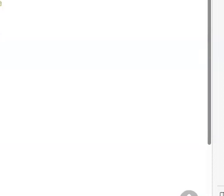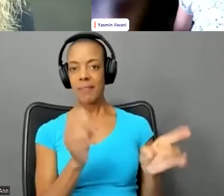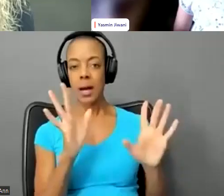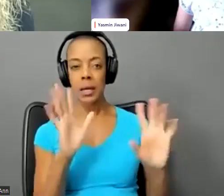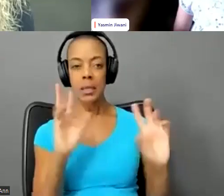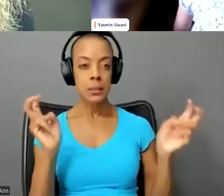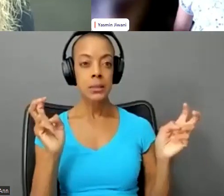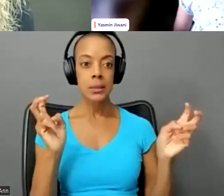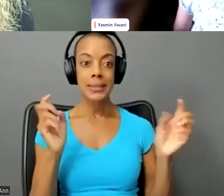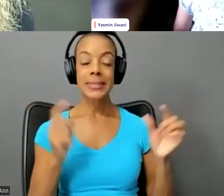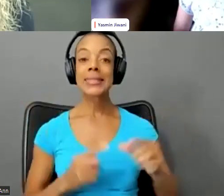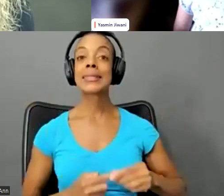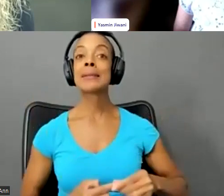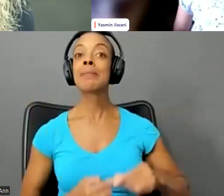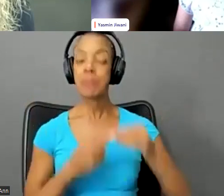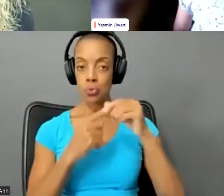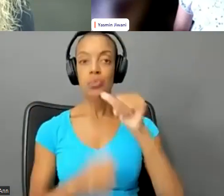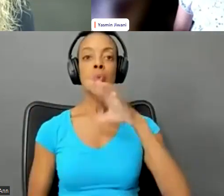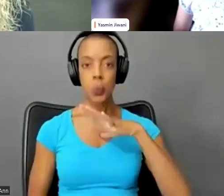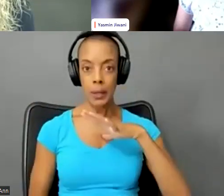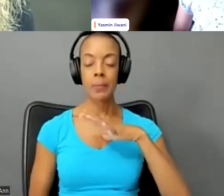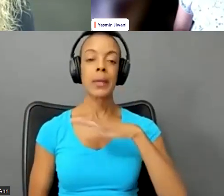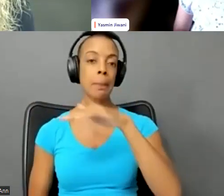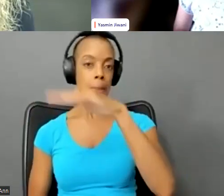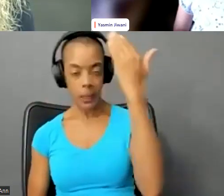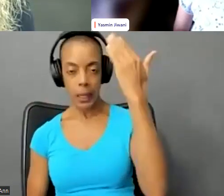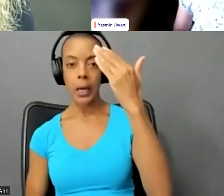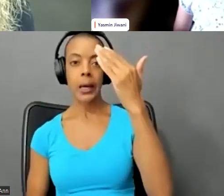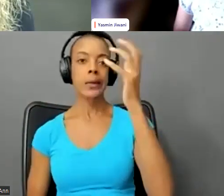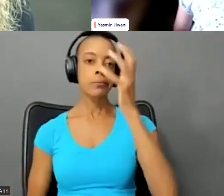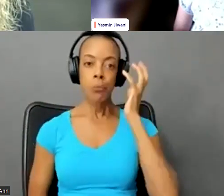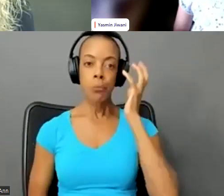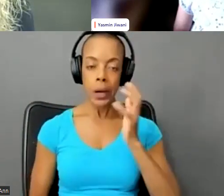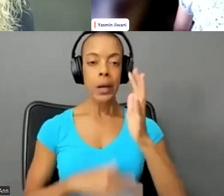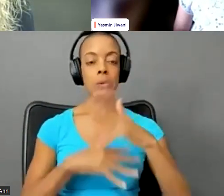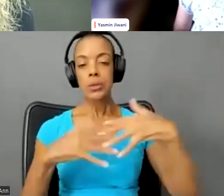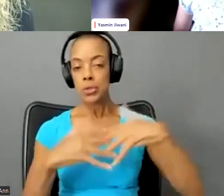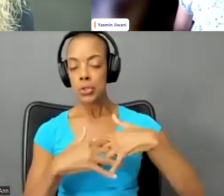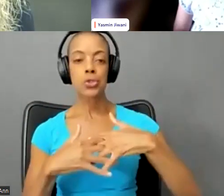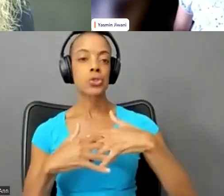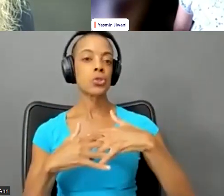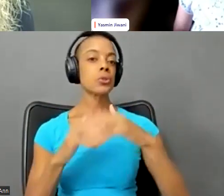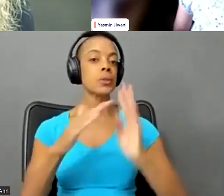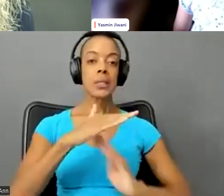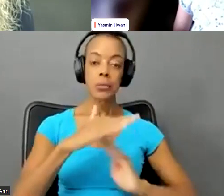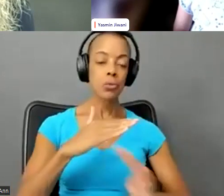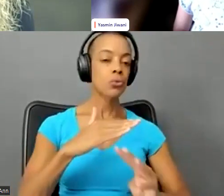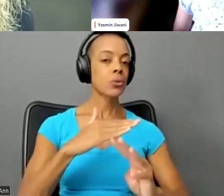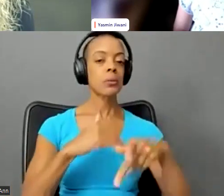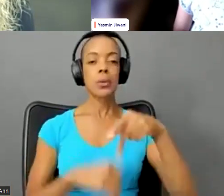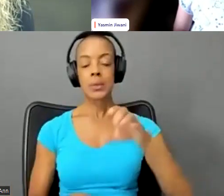especially women with intersectional identities. So Black women, brown women, Indigenous women, immigrant women, Muslim